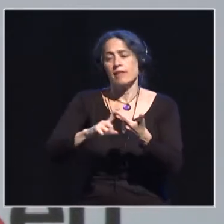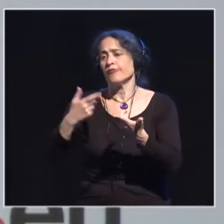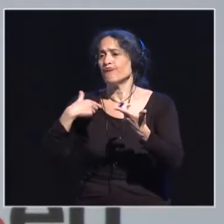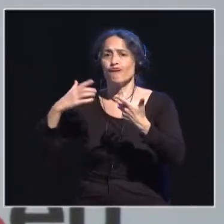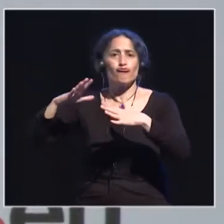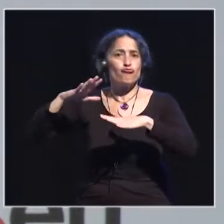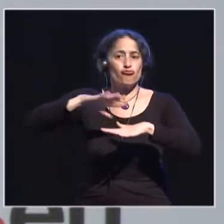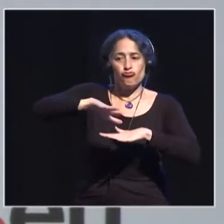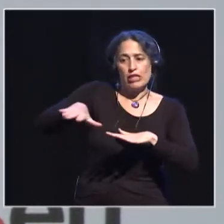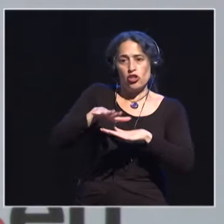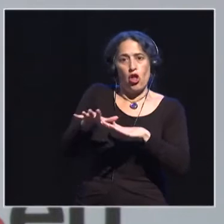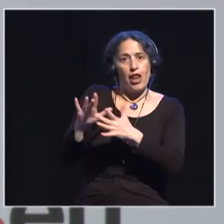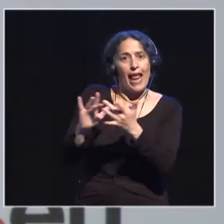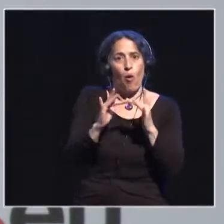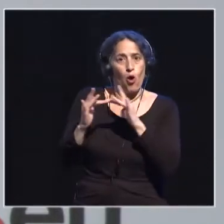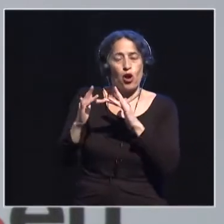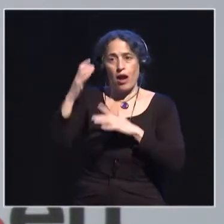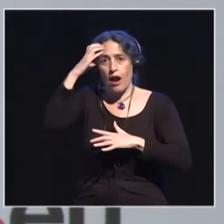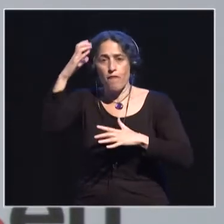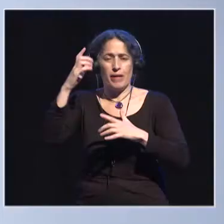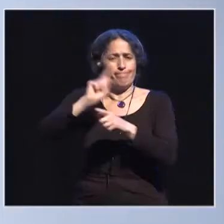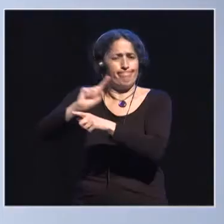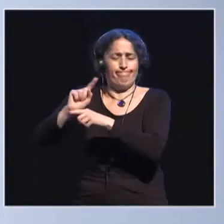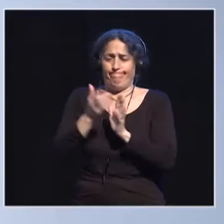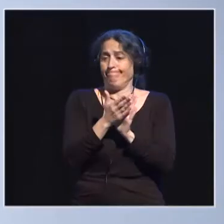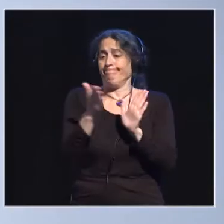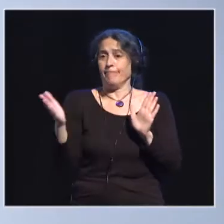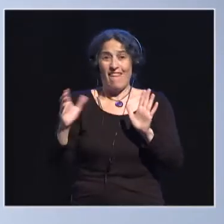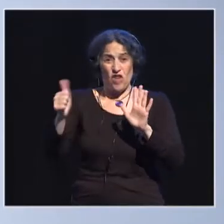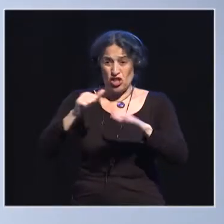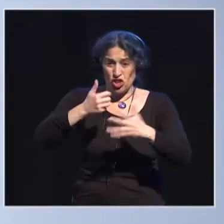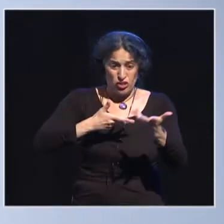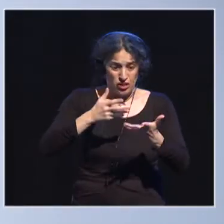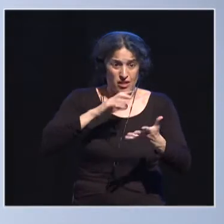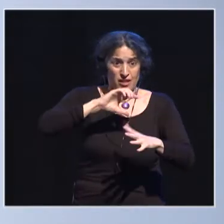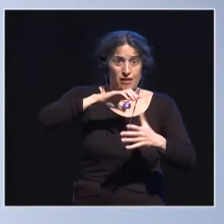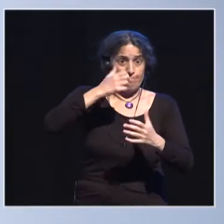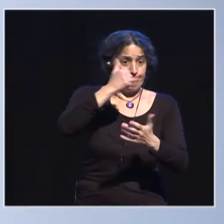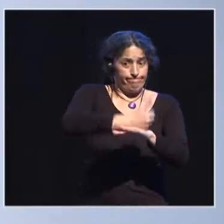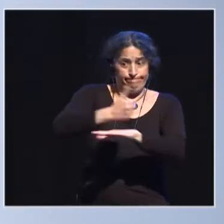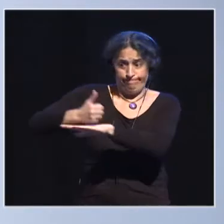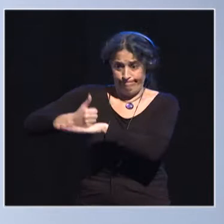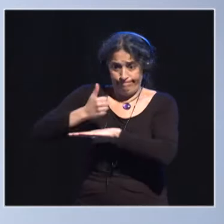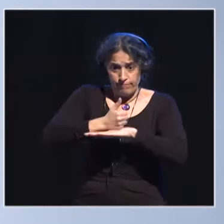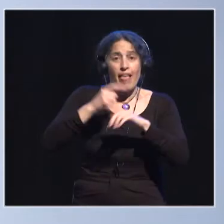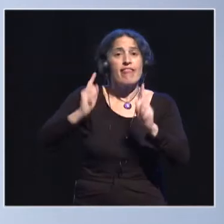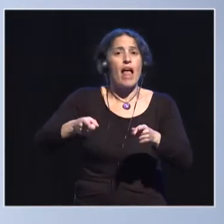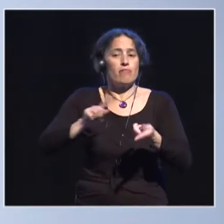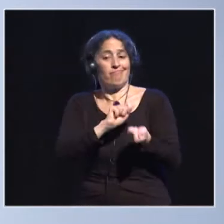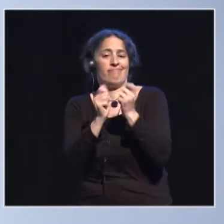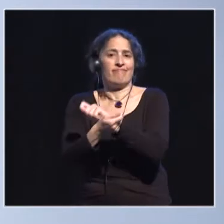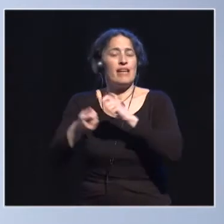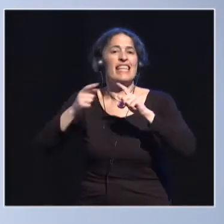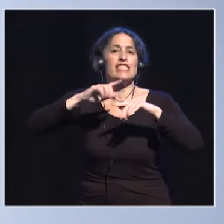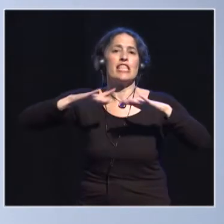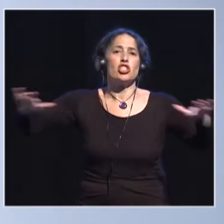than 50% of the business processes are digitized. And if they're not already, they are going to be digitized. Any innovation that takes